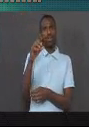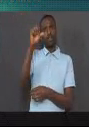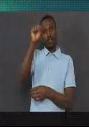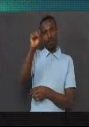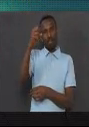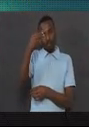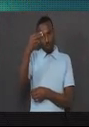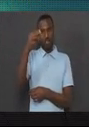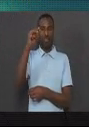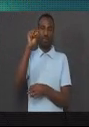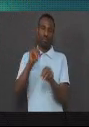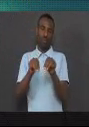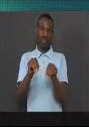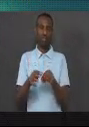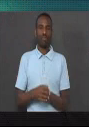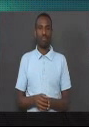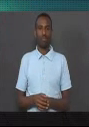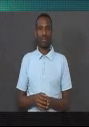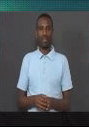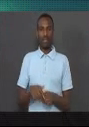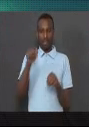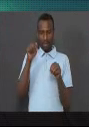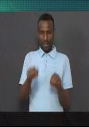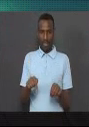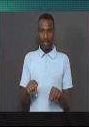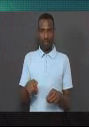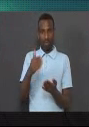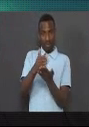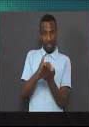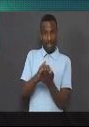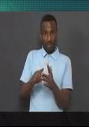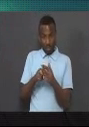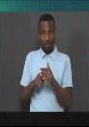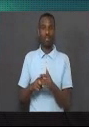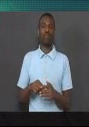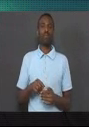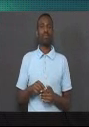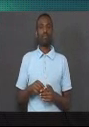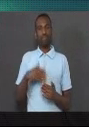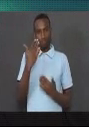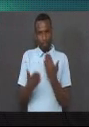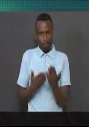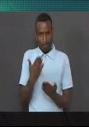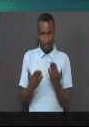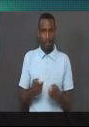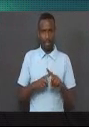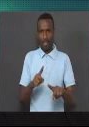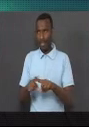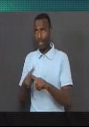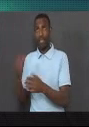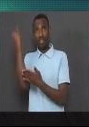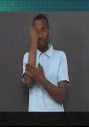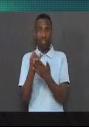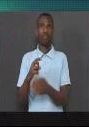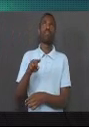motion. Let us start today's lesson by discussing a different figure, the